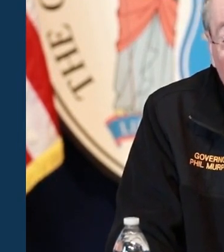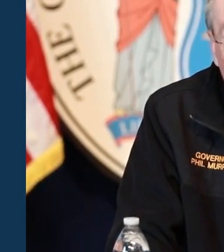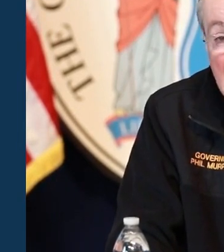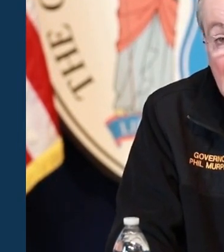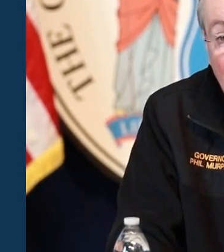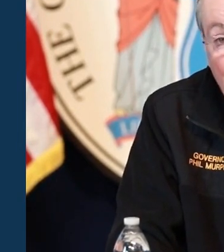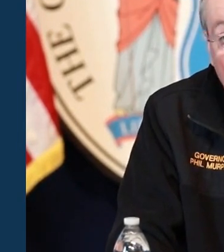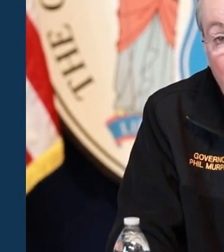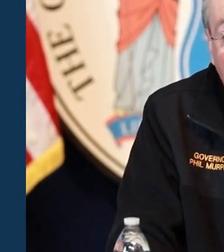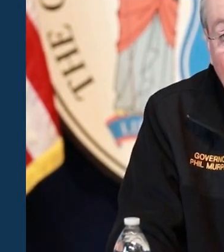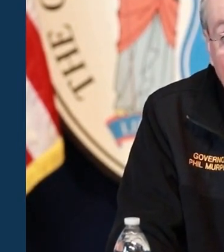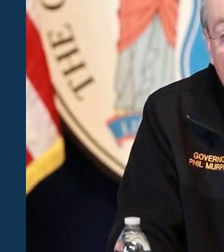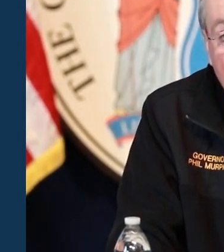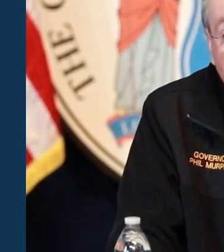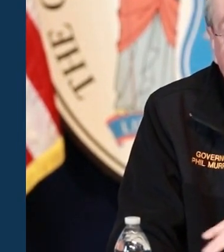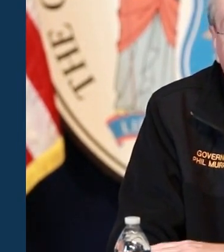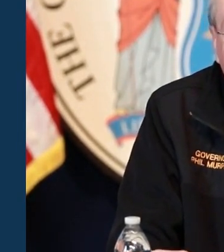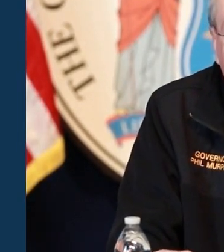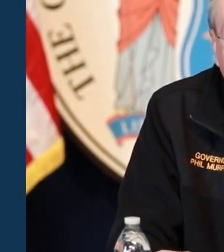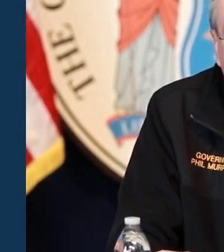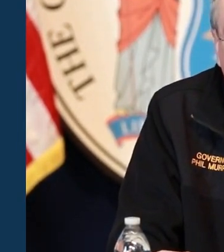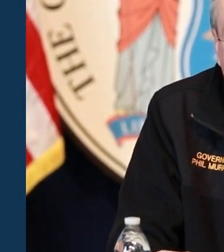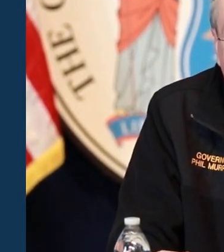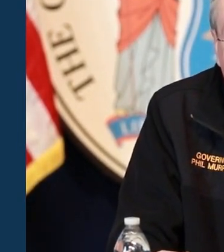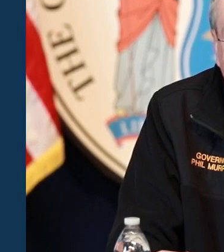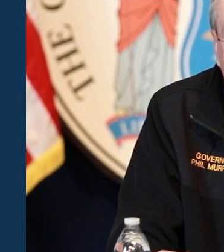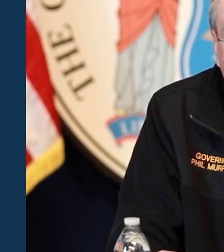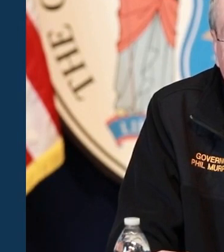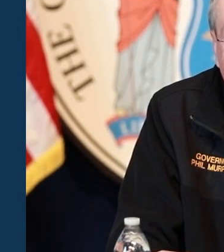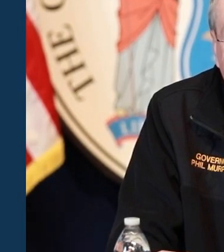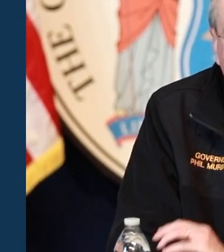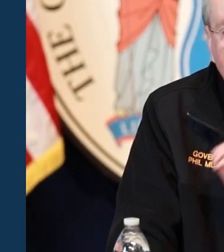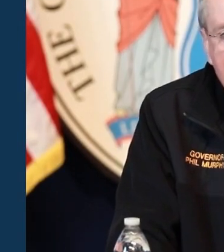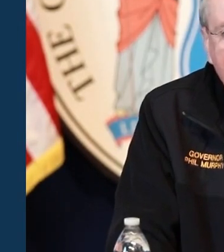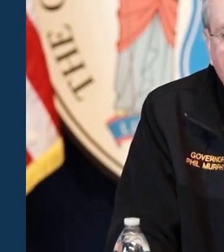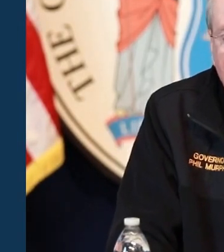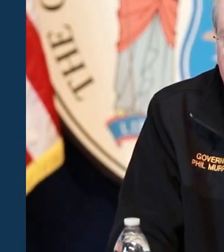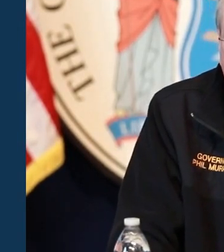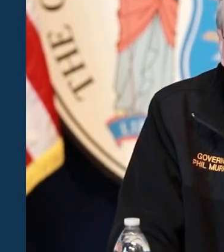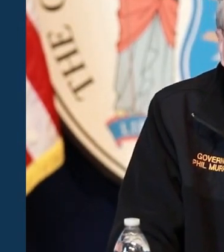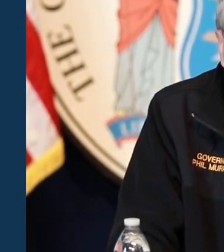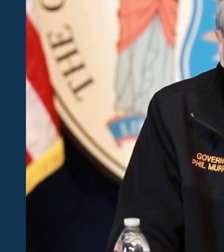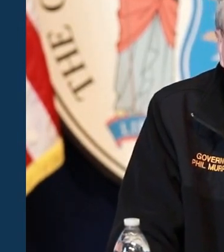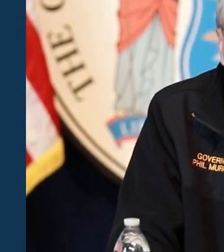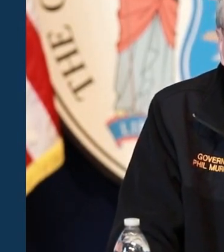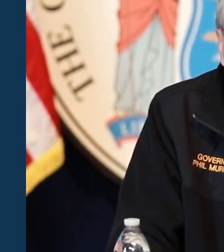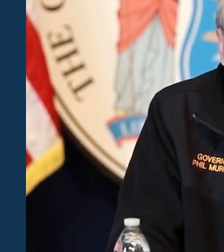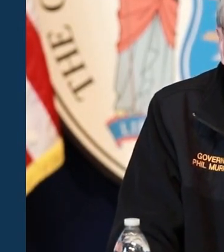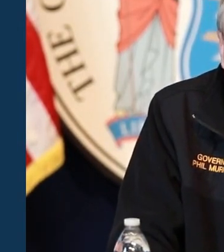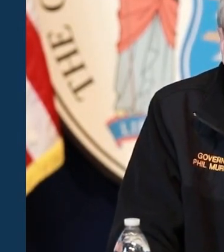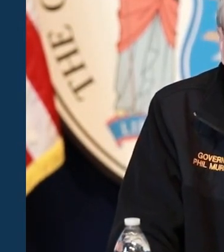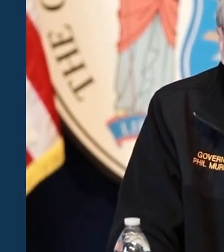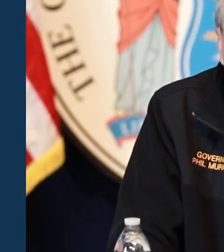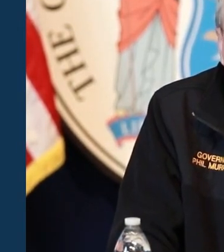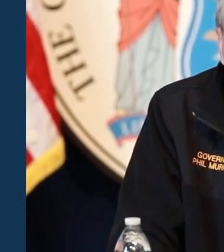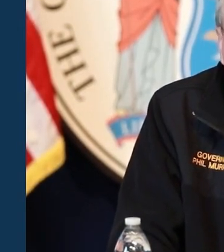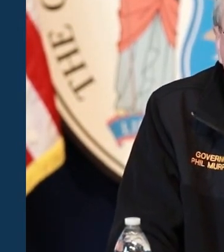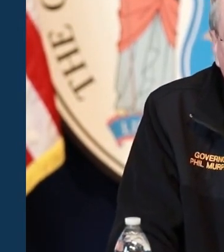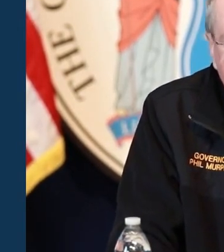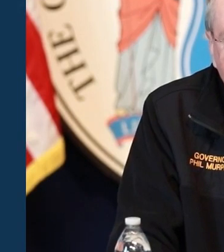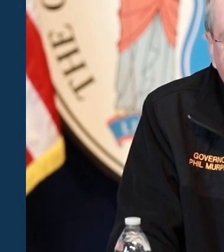the beginnings of the flattening of that curve of positive tests. And remember, as we've said before, with the